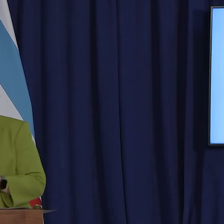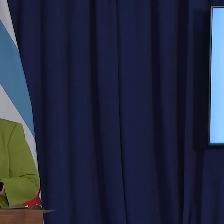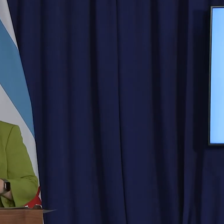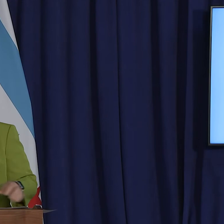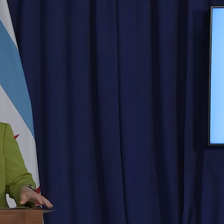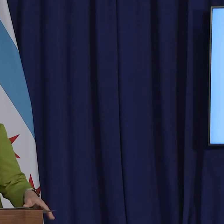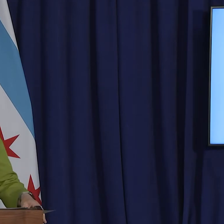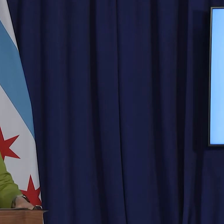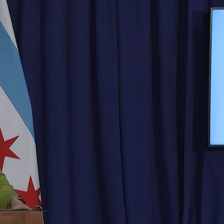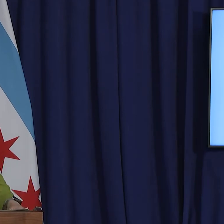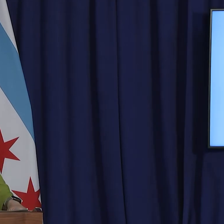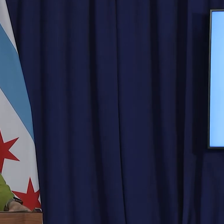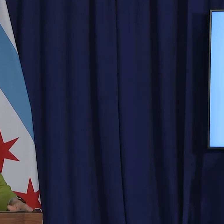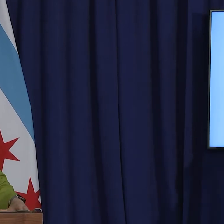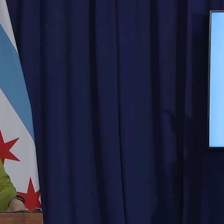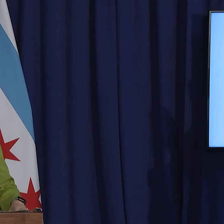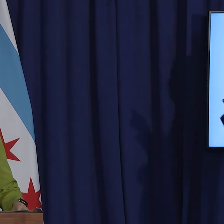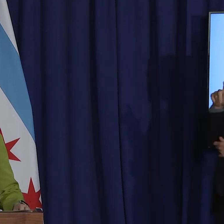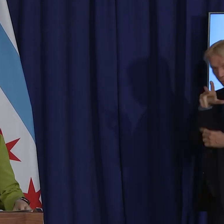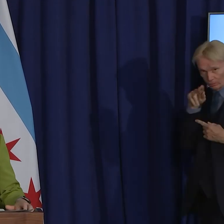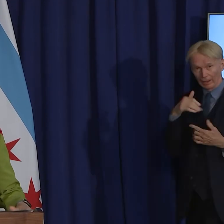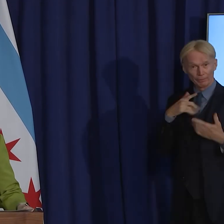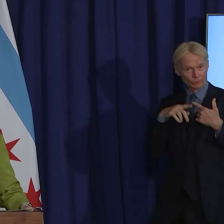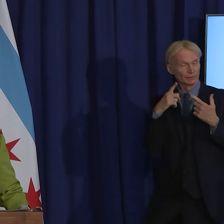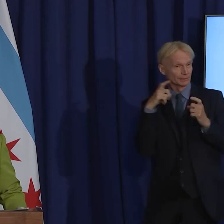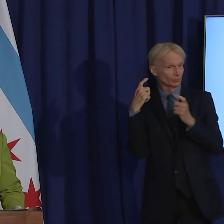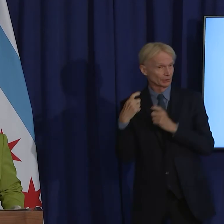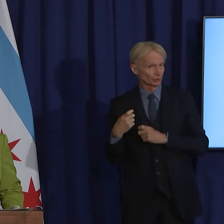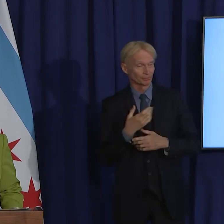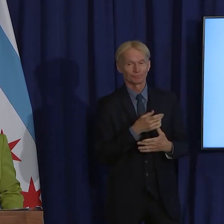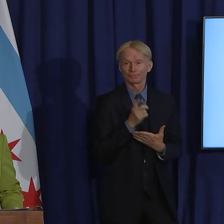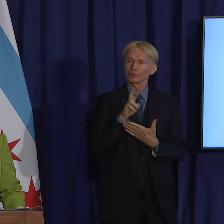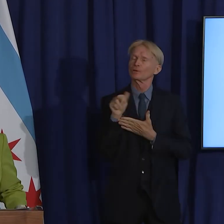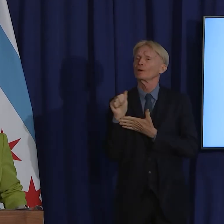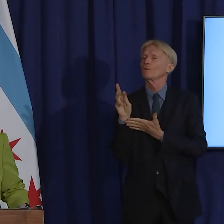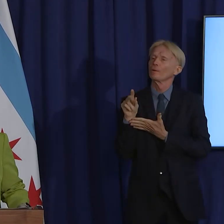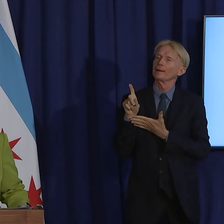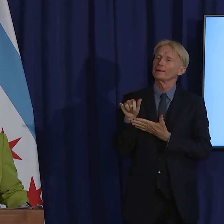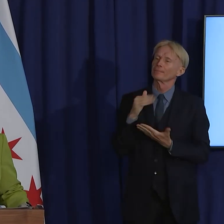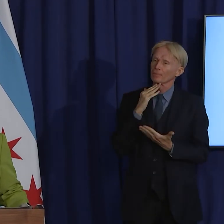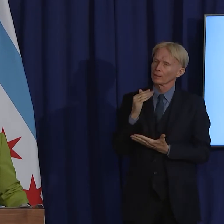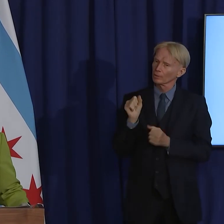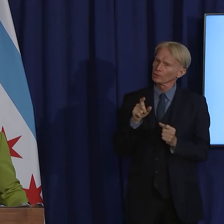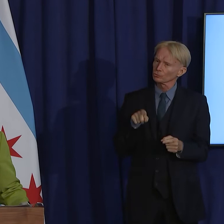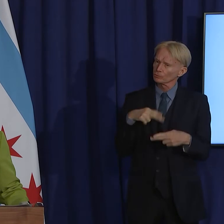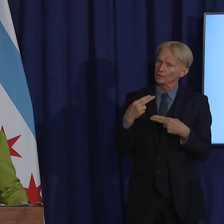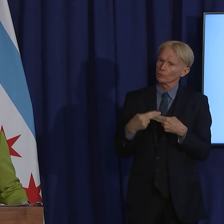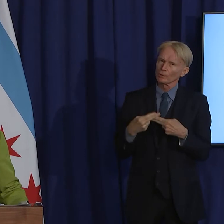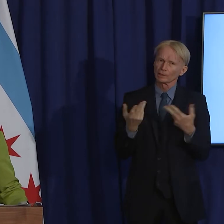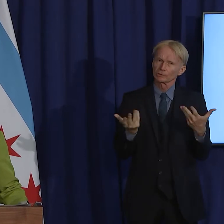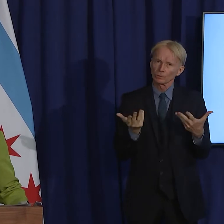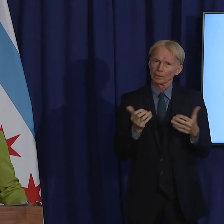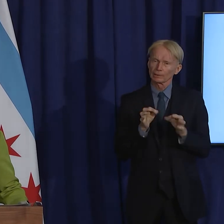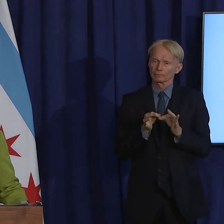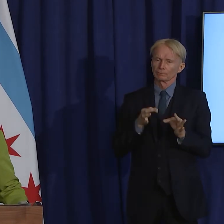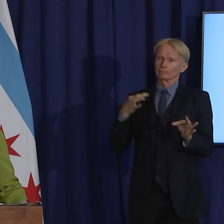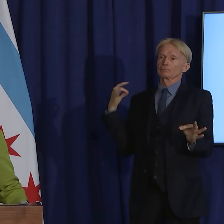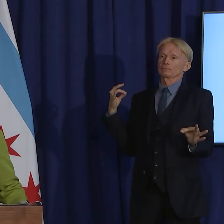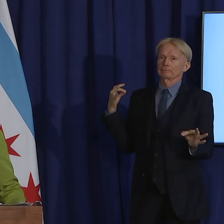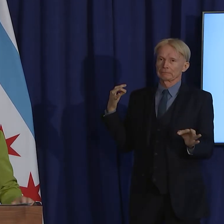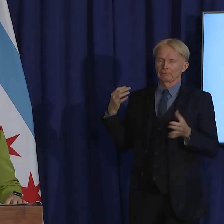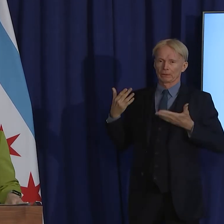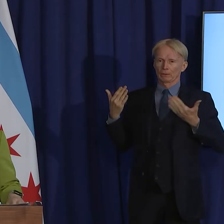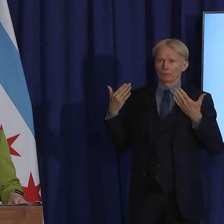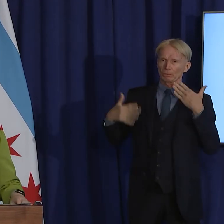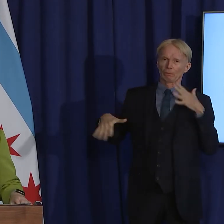Thank you, Dr. Luna. Happy to take questions. Dr. Arwady, thank you. Can you characterize how much of a setback is